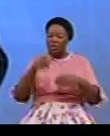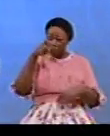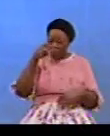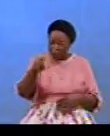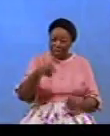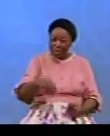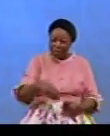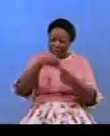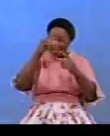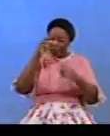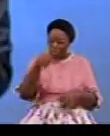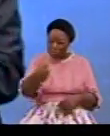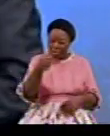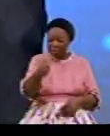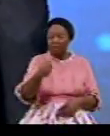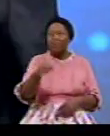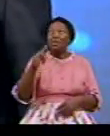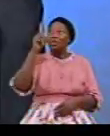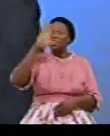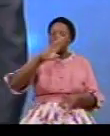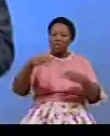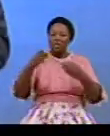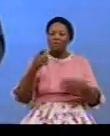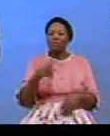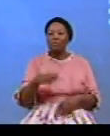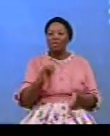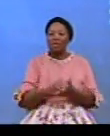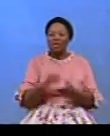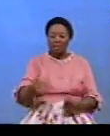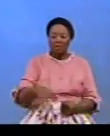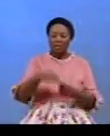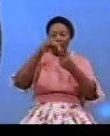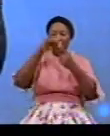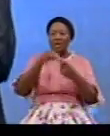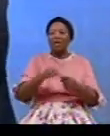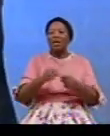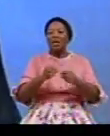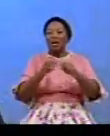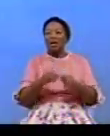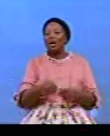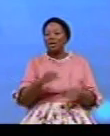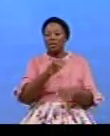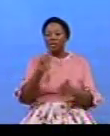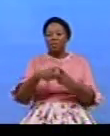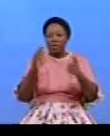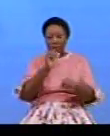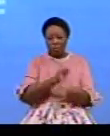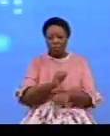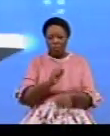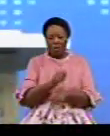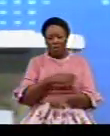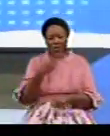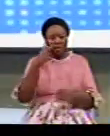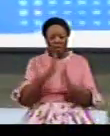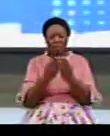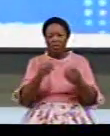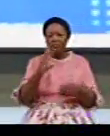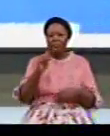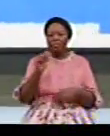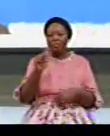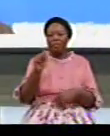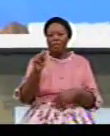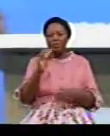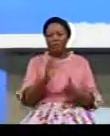has no joy, permanent joy. The drunkard has no joy.